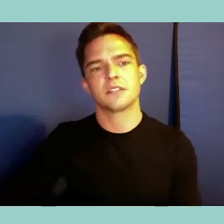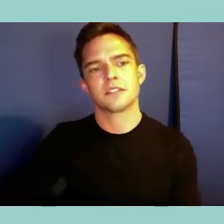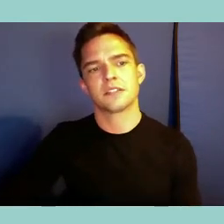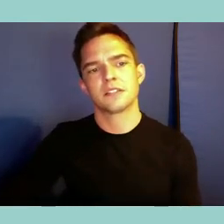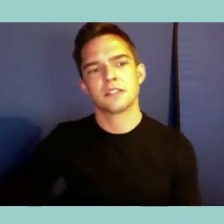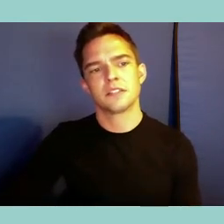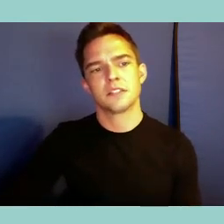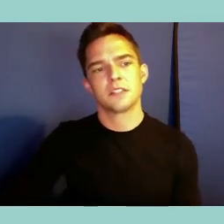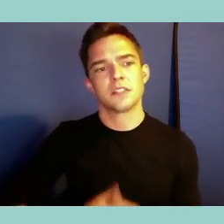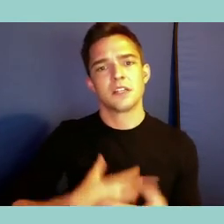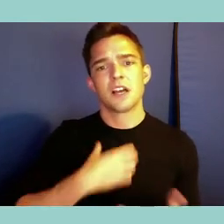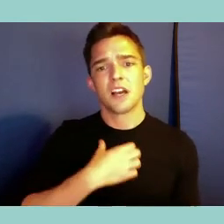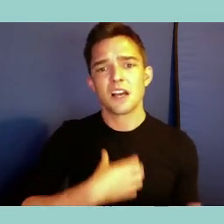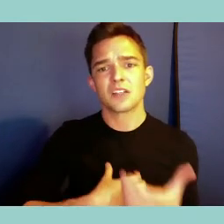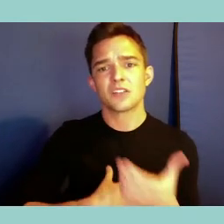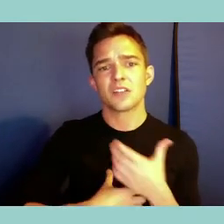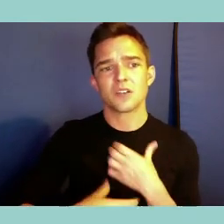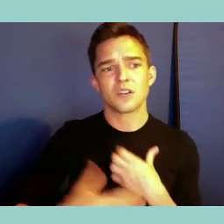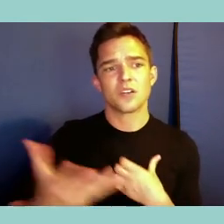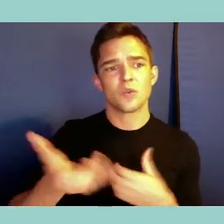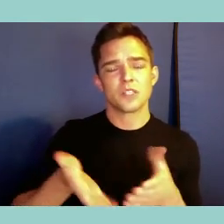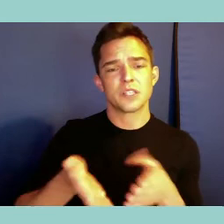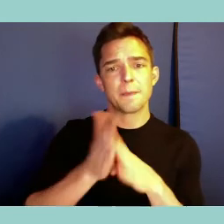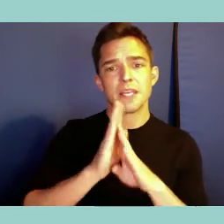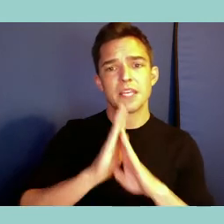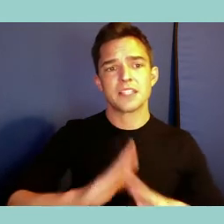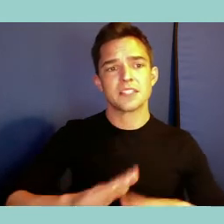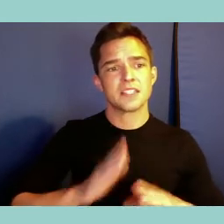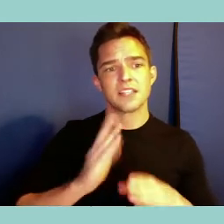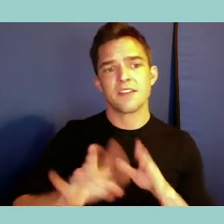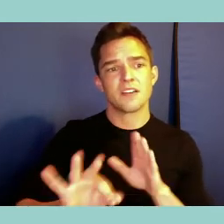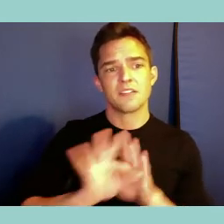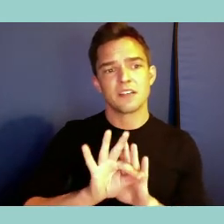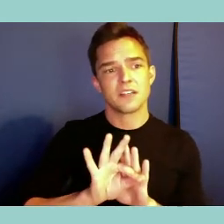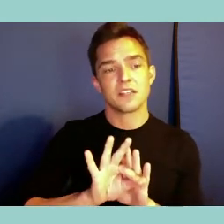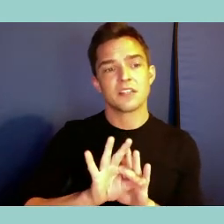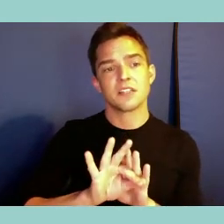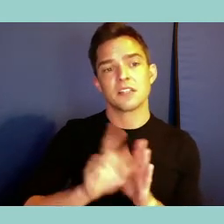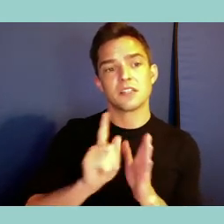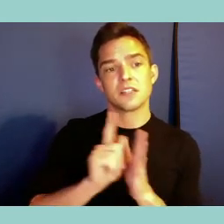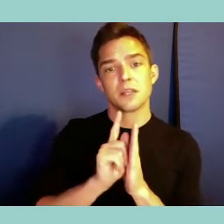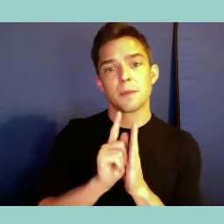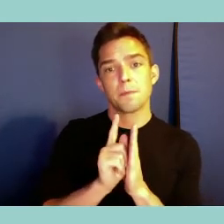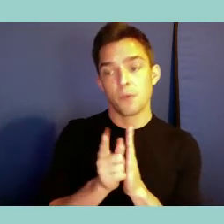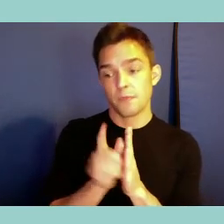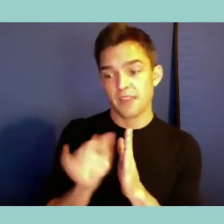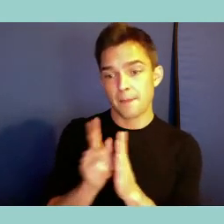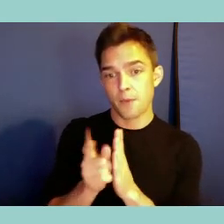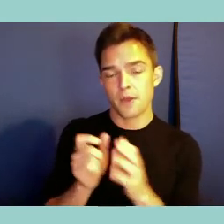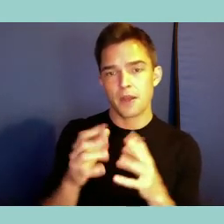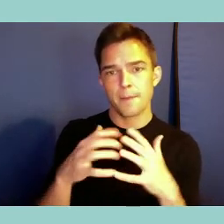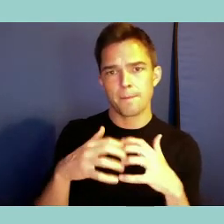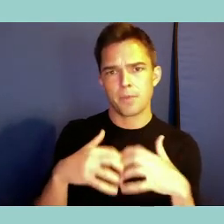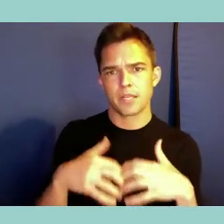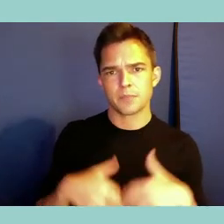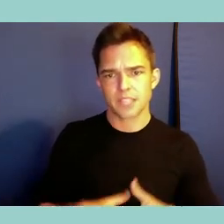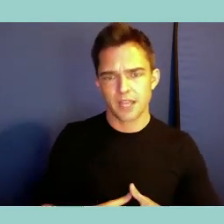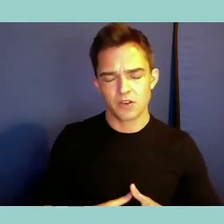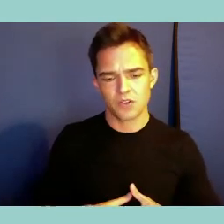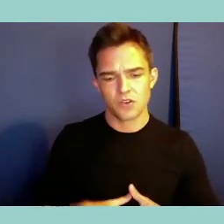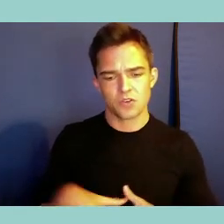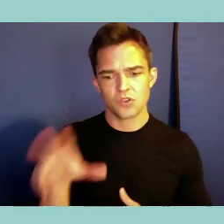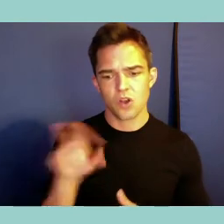yeah. Hungry for peace, and whenever I ease it, the more it just breaks me down. No,